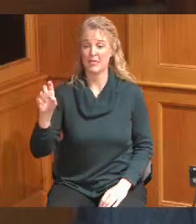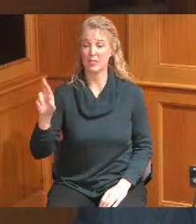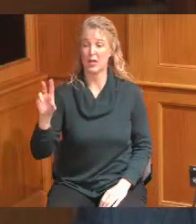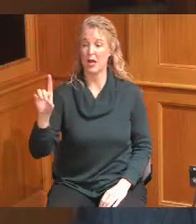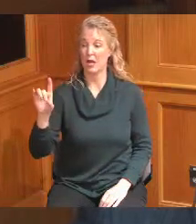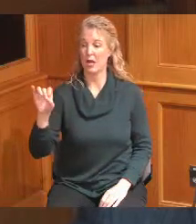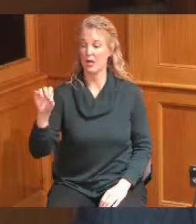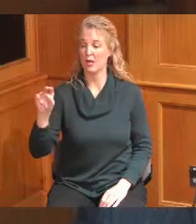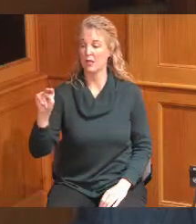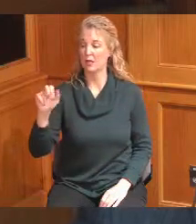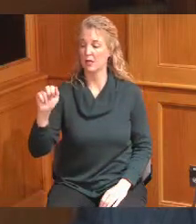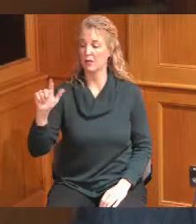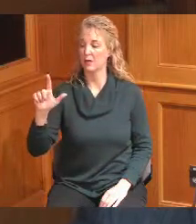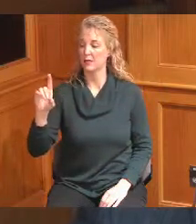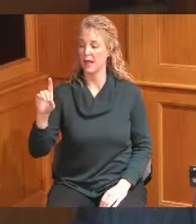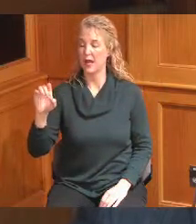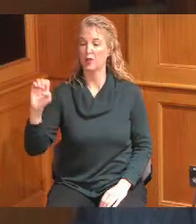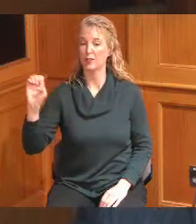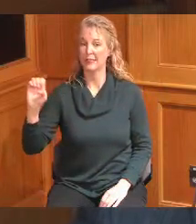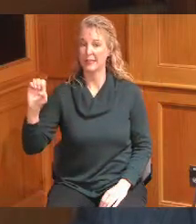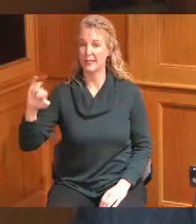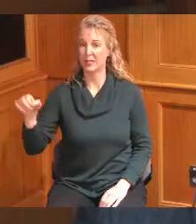Donald E. Jones, Sr.